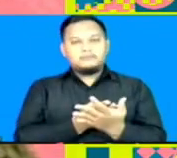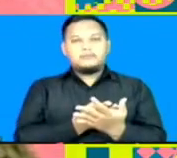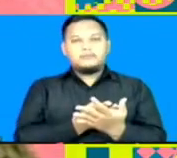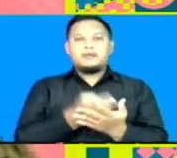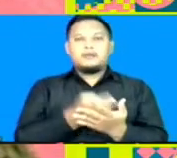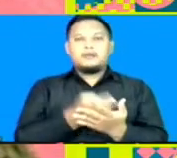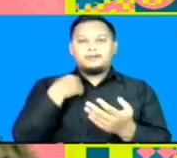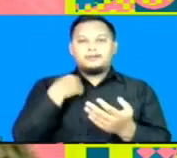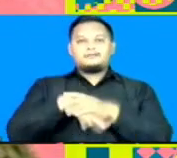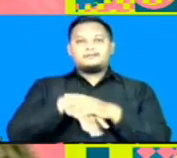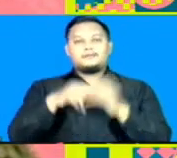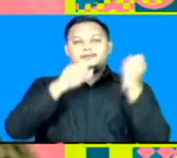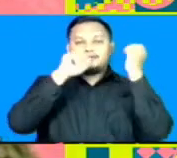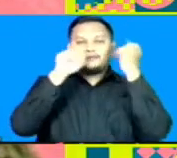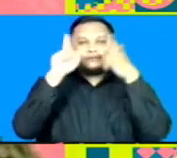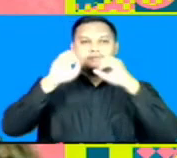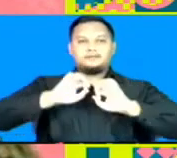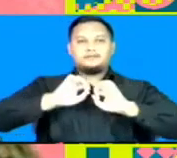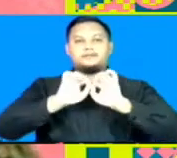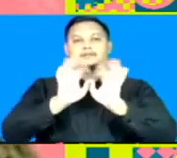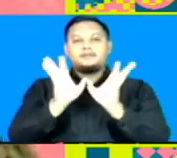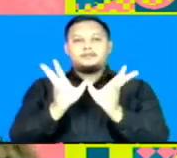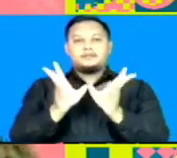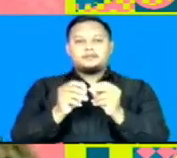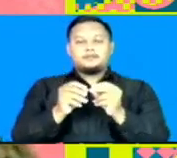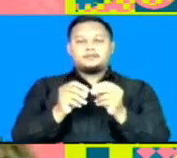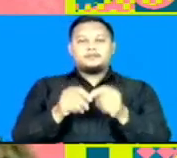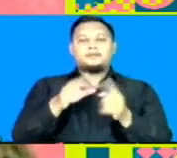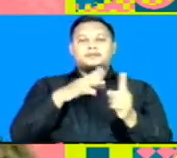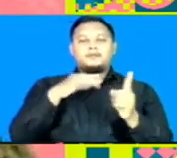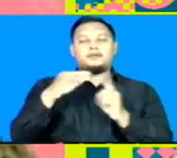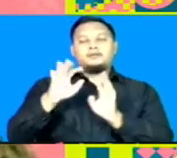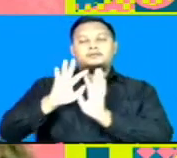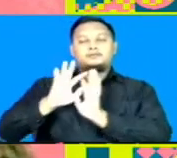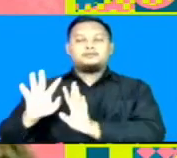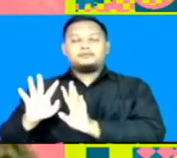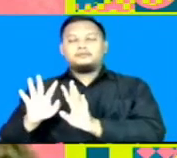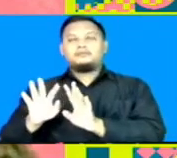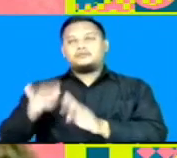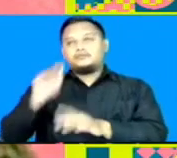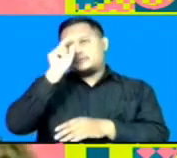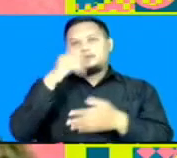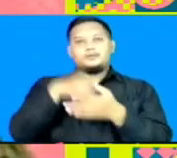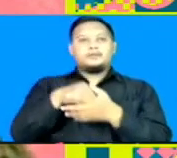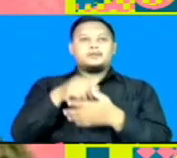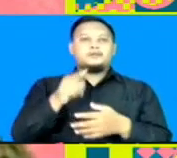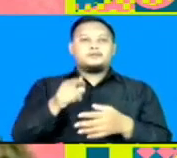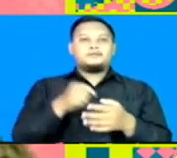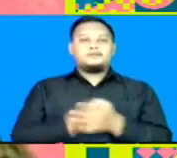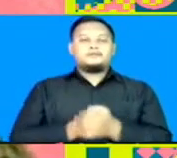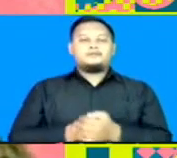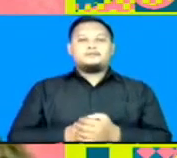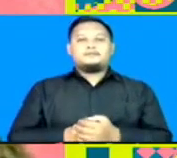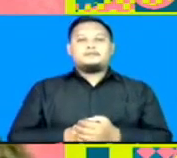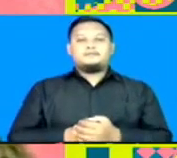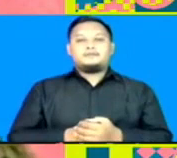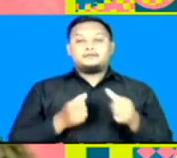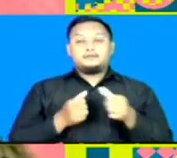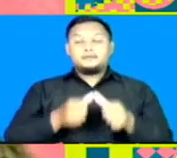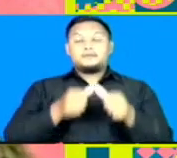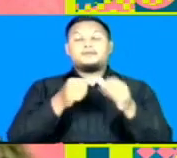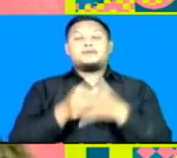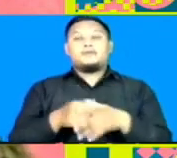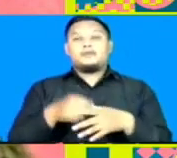in the G20 that we are proud of championing is multilateralism, which serves as the main premise of our